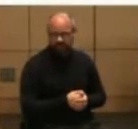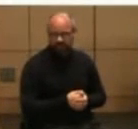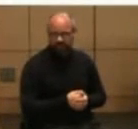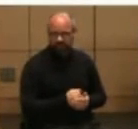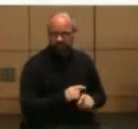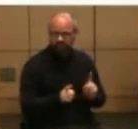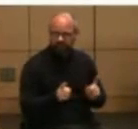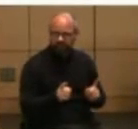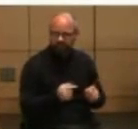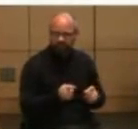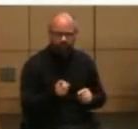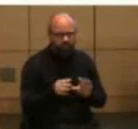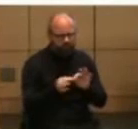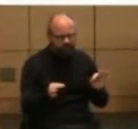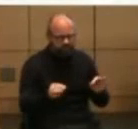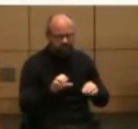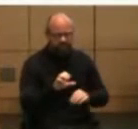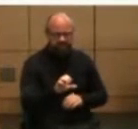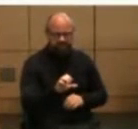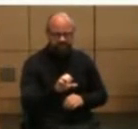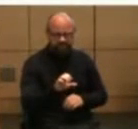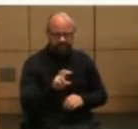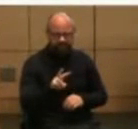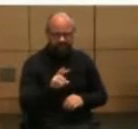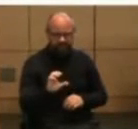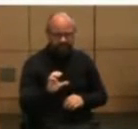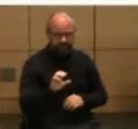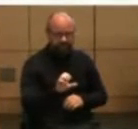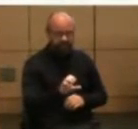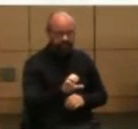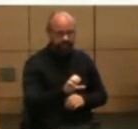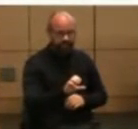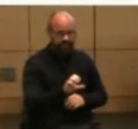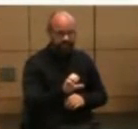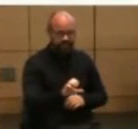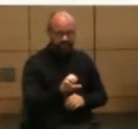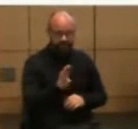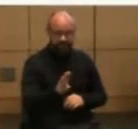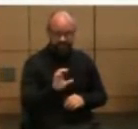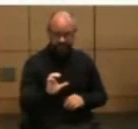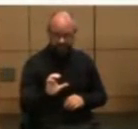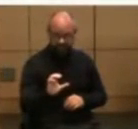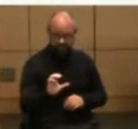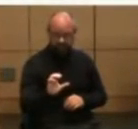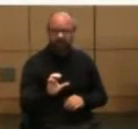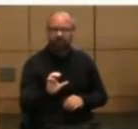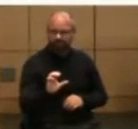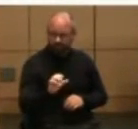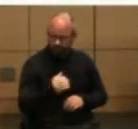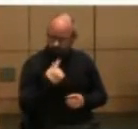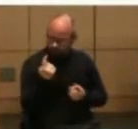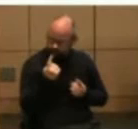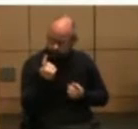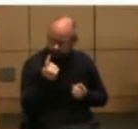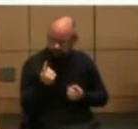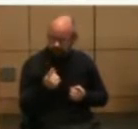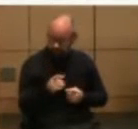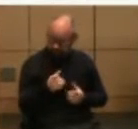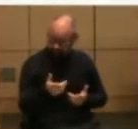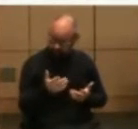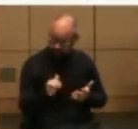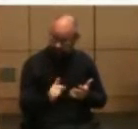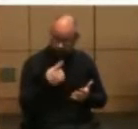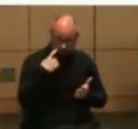But you mentioned about the CBC, and I just thought about that I do have a family history of thalassemia. So do you think